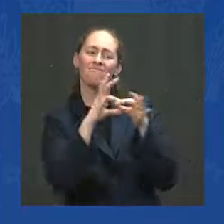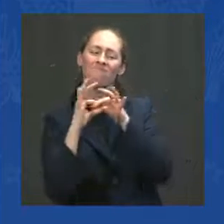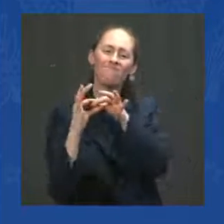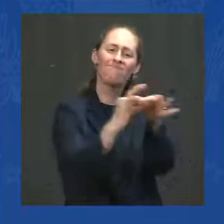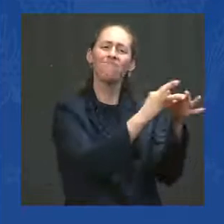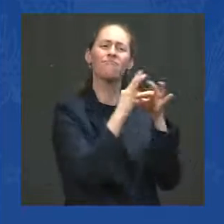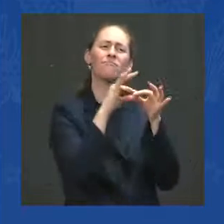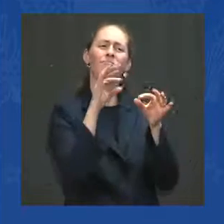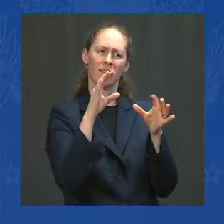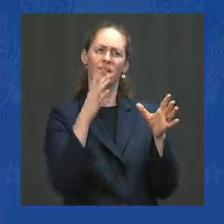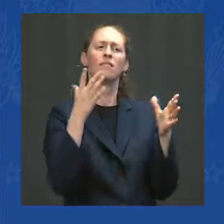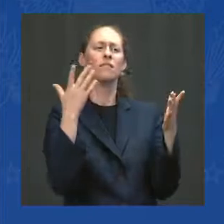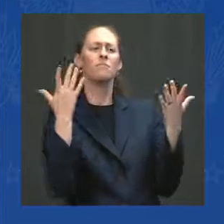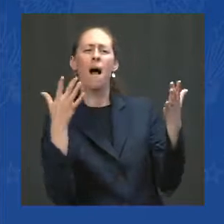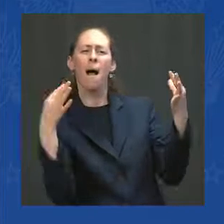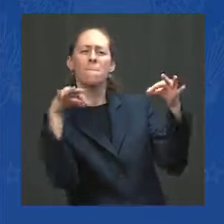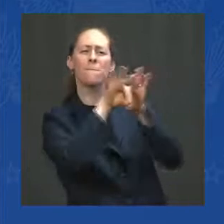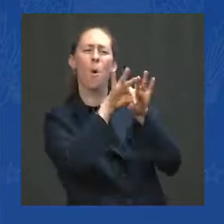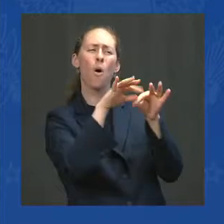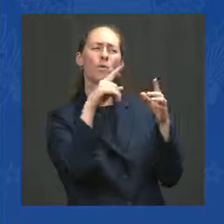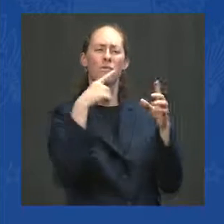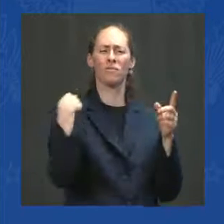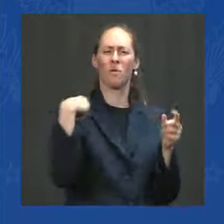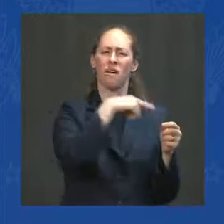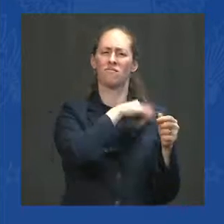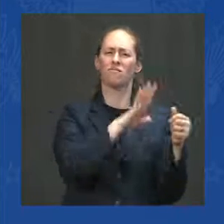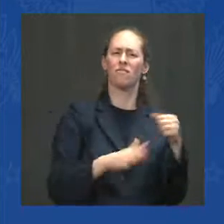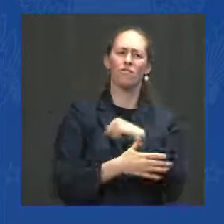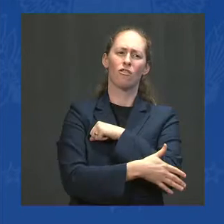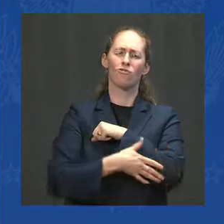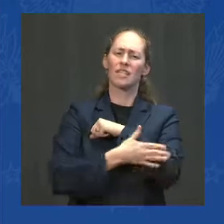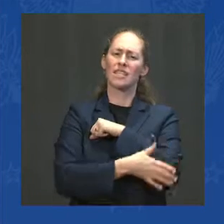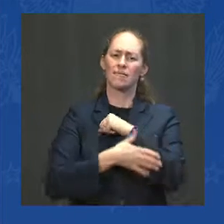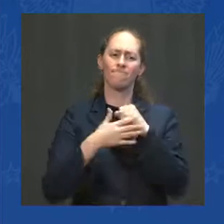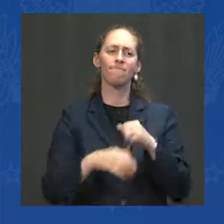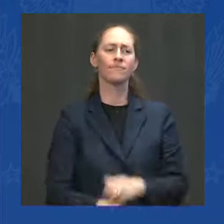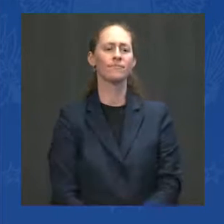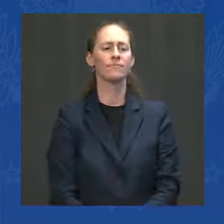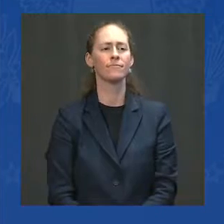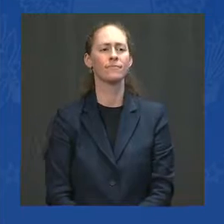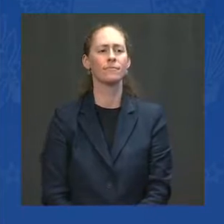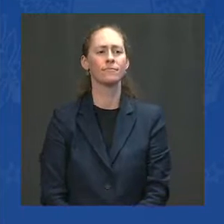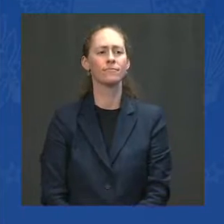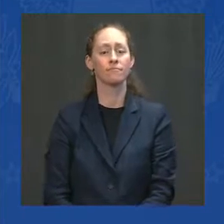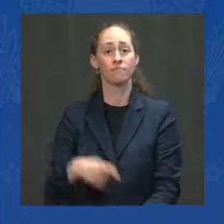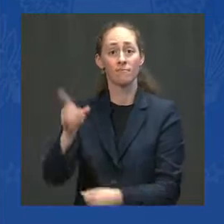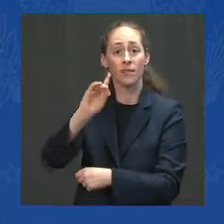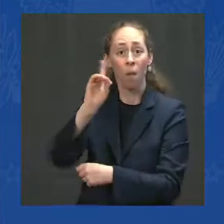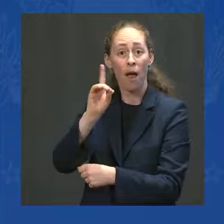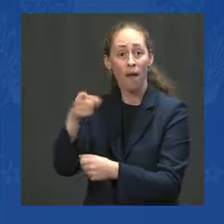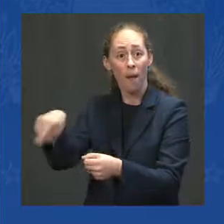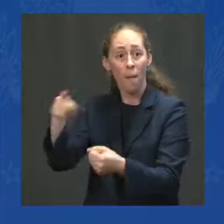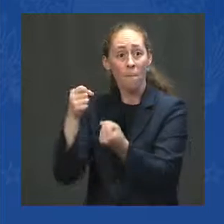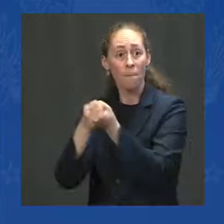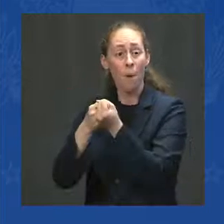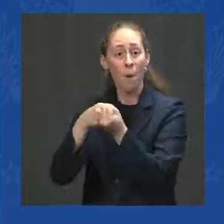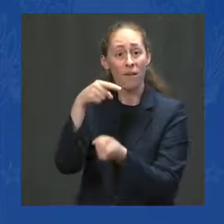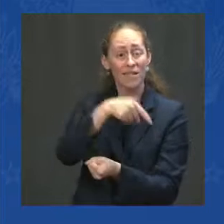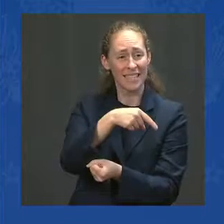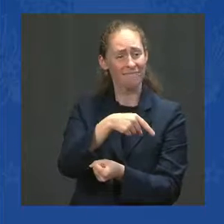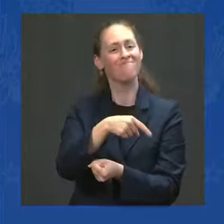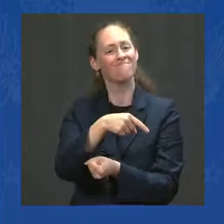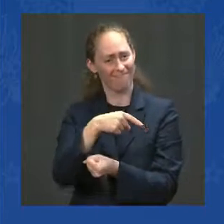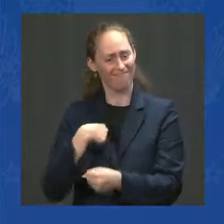for the American people. For the Democrats who supported this bill, we can be proud of this